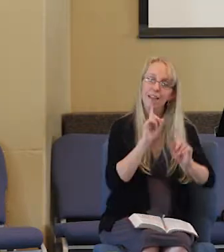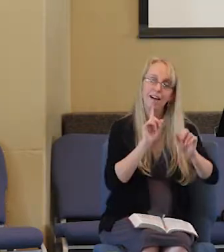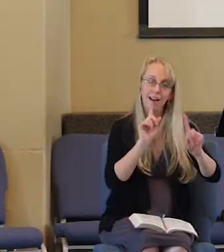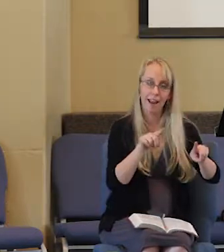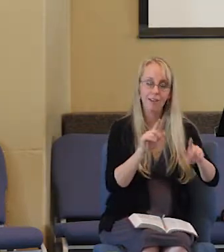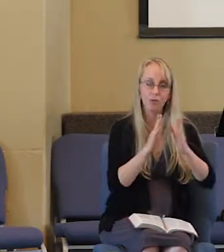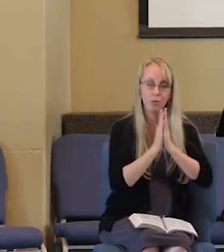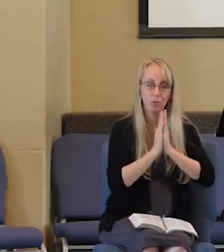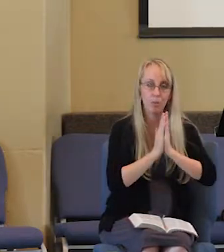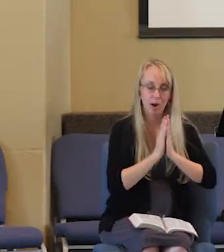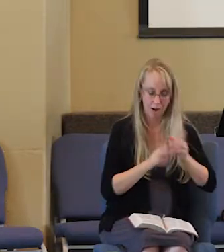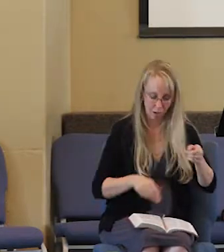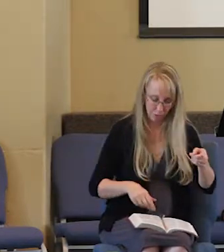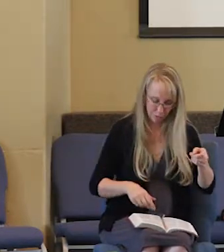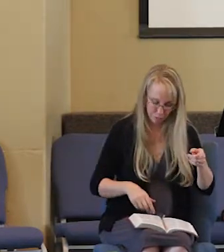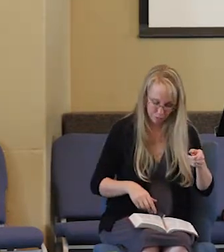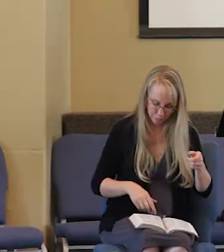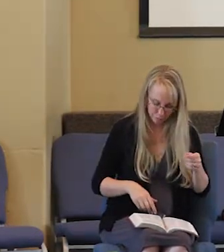Answered prayer.